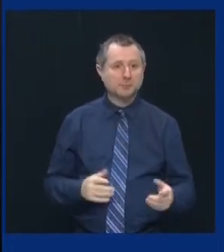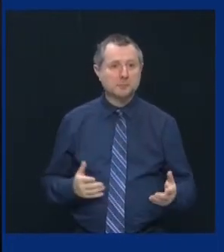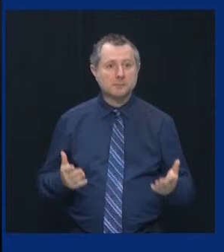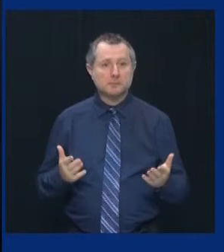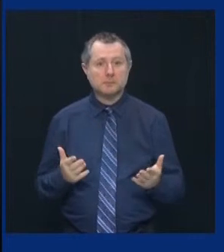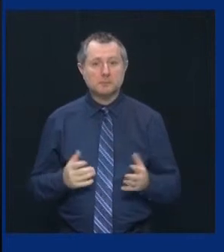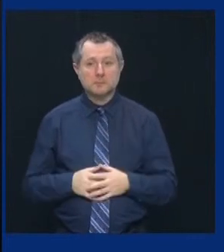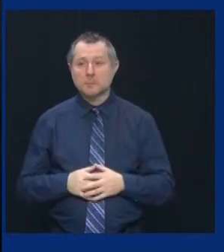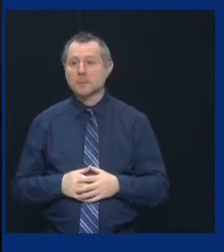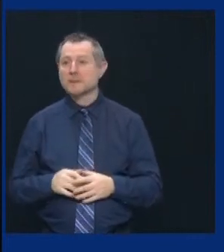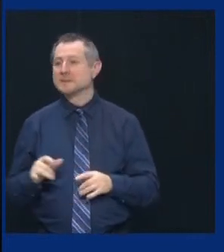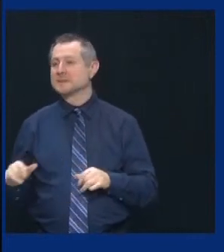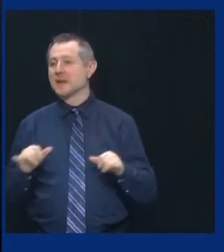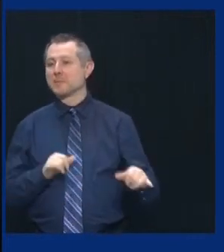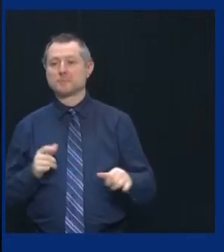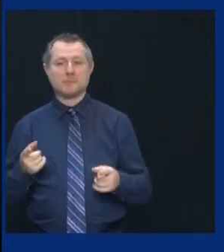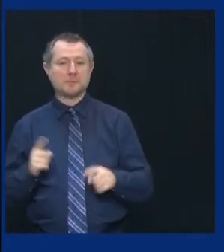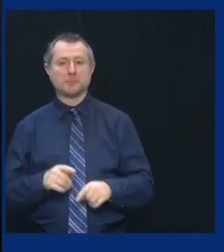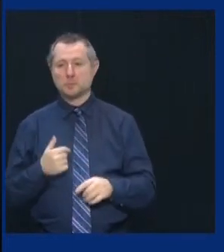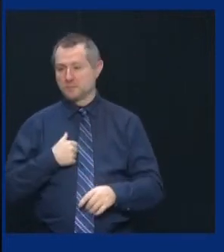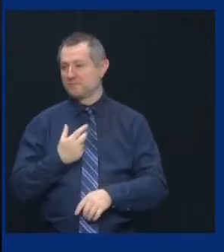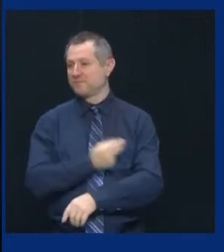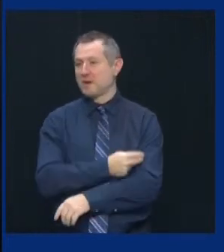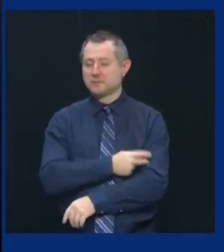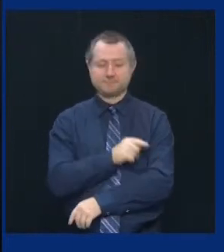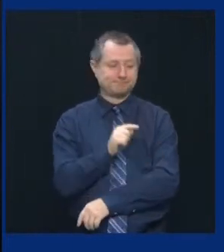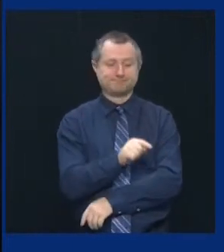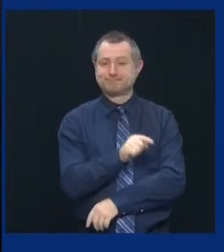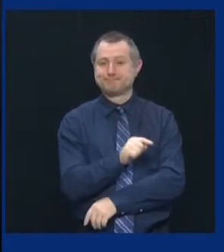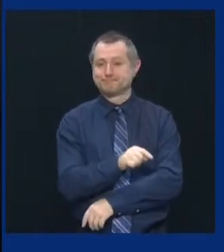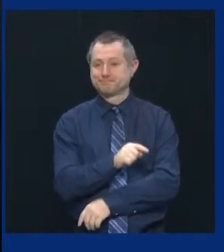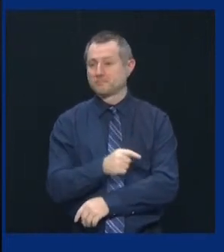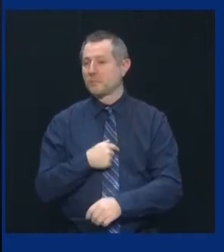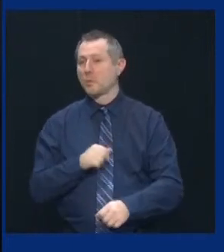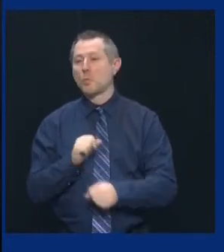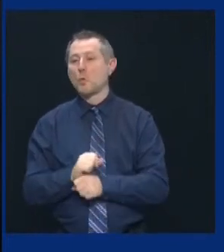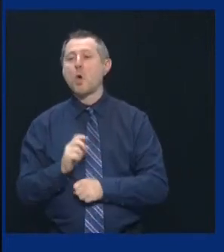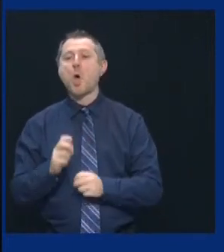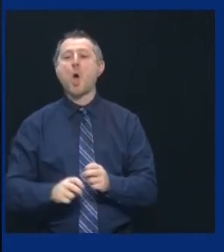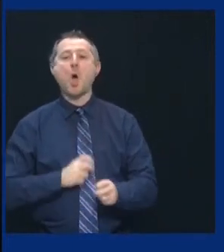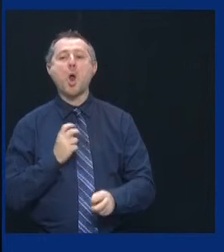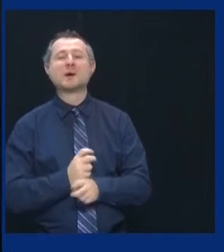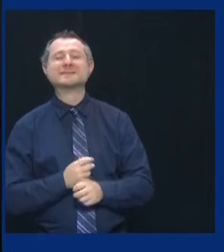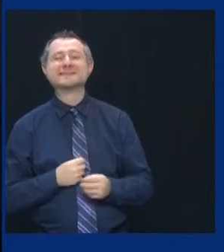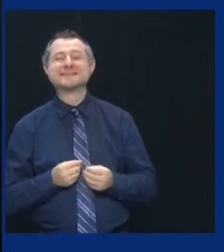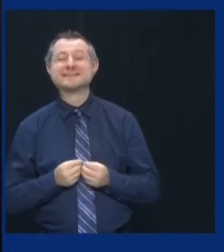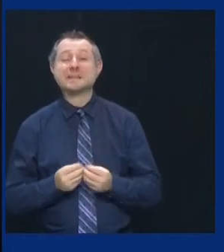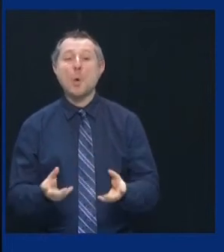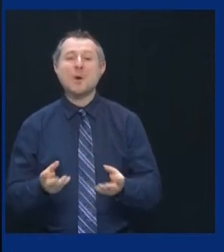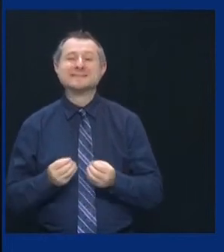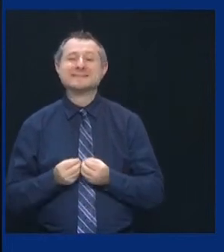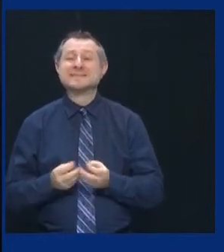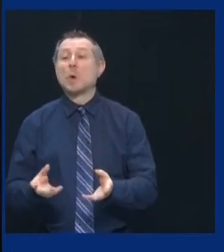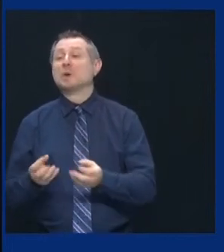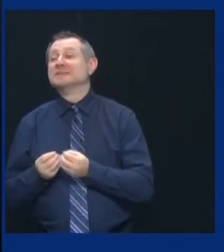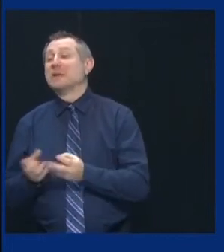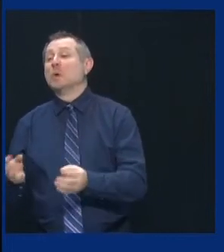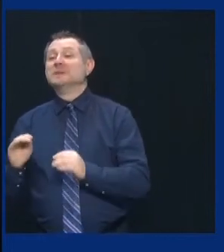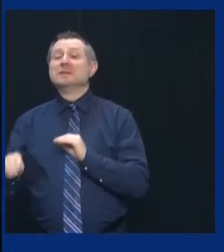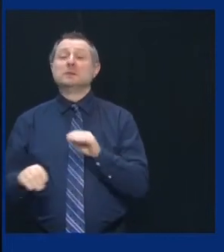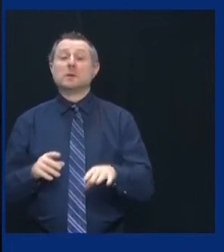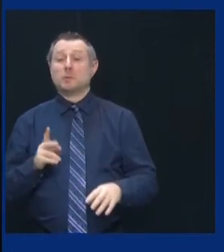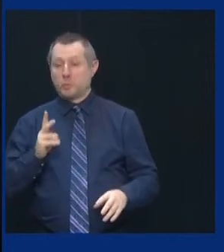You're going to see the same function with this vaccine. We're working very hard to get it out quickly. You will